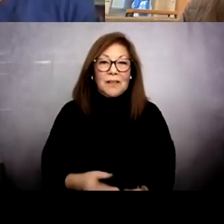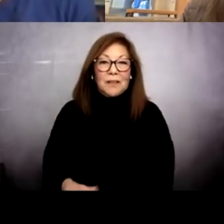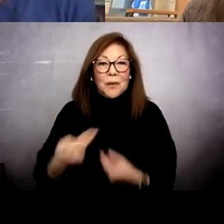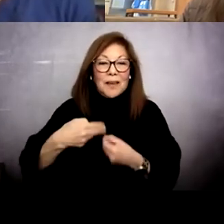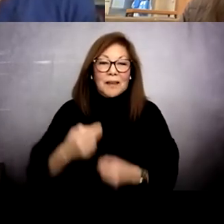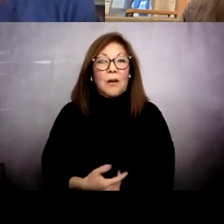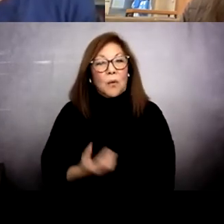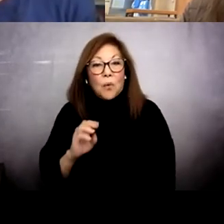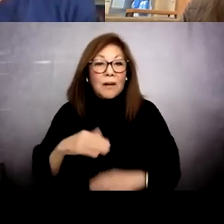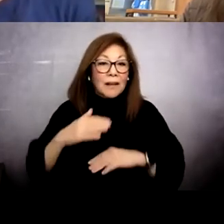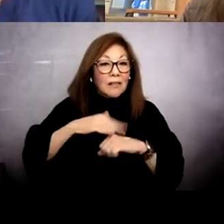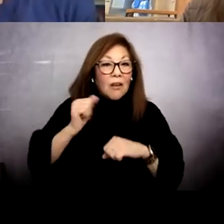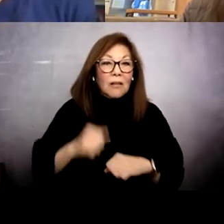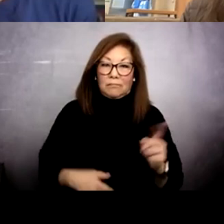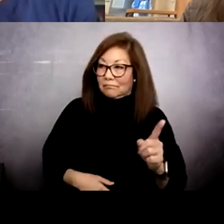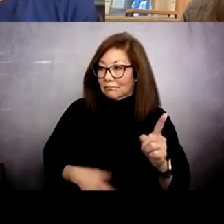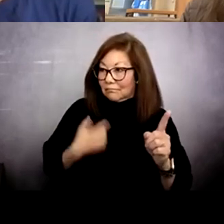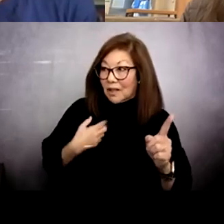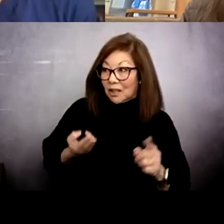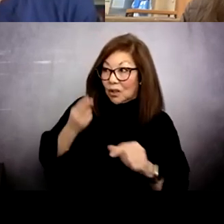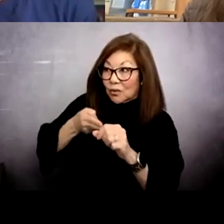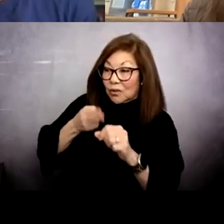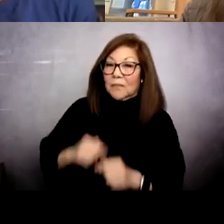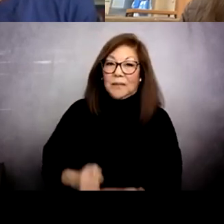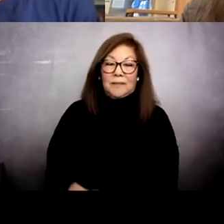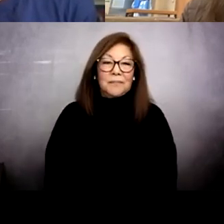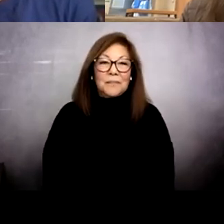out. I'm happy to jump in a little bit.